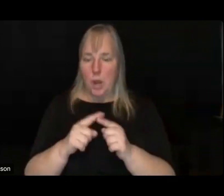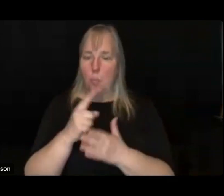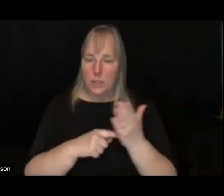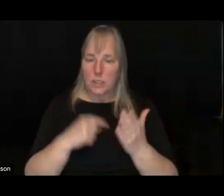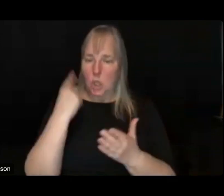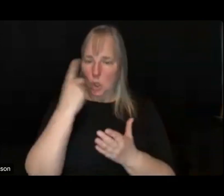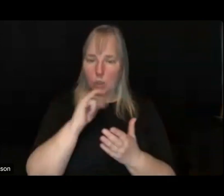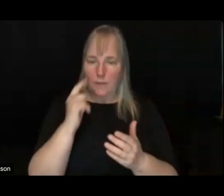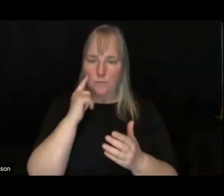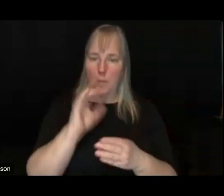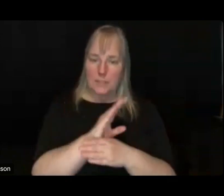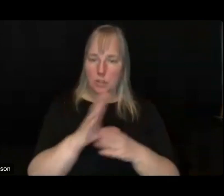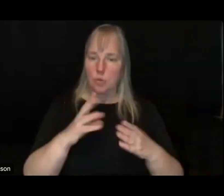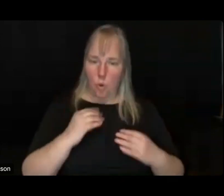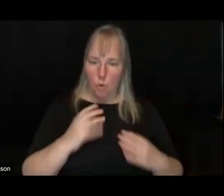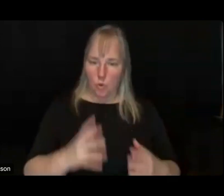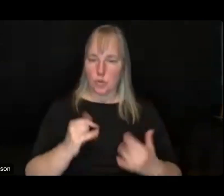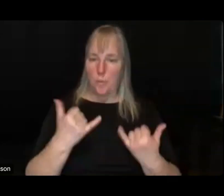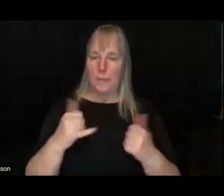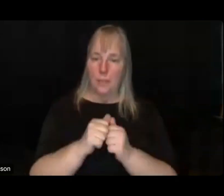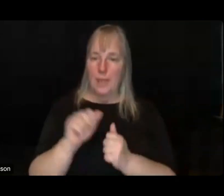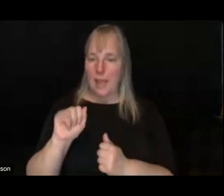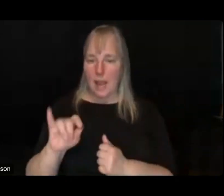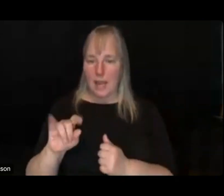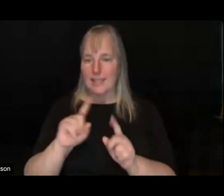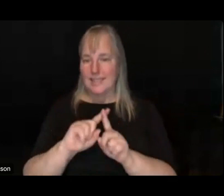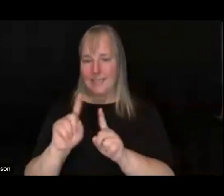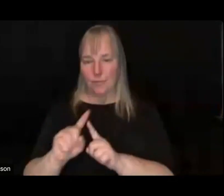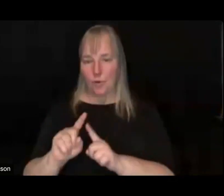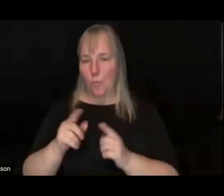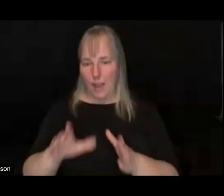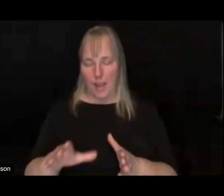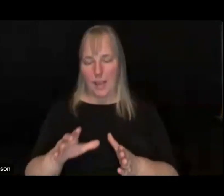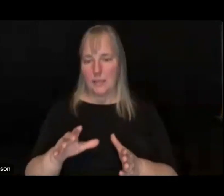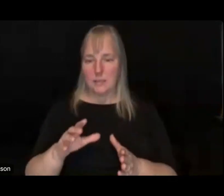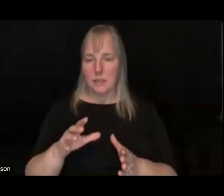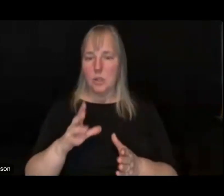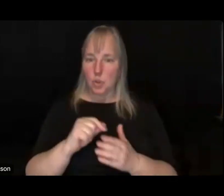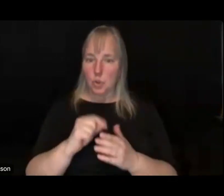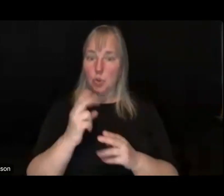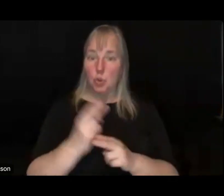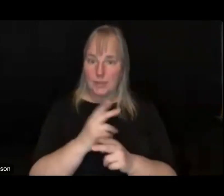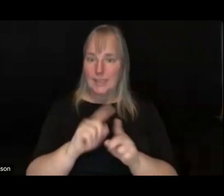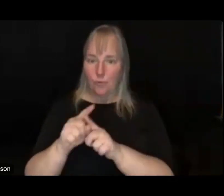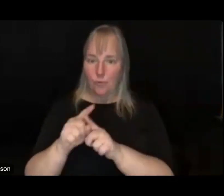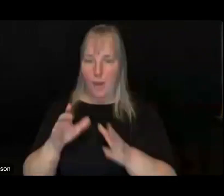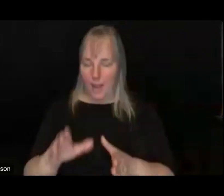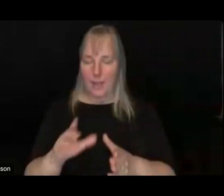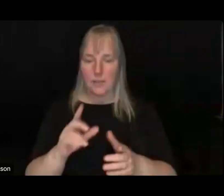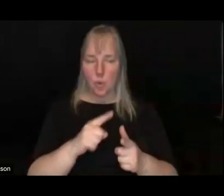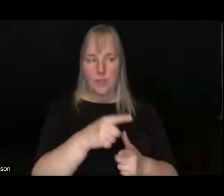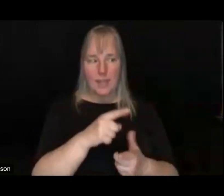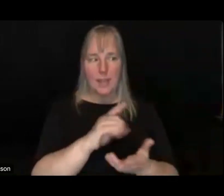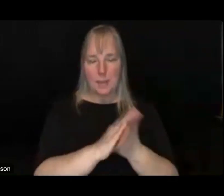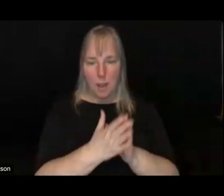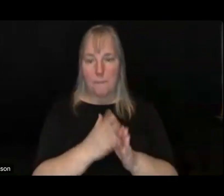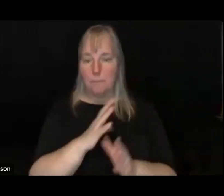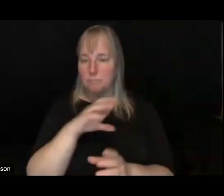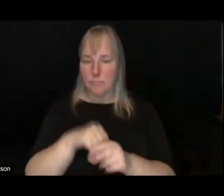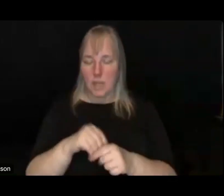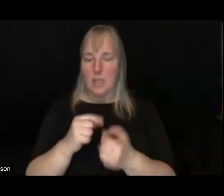different ways, start to utilize it in different ways so that they can be a part of the conversation around regulation, around